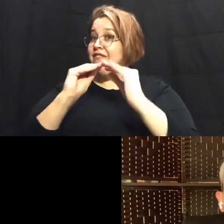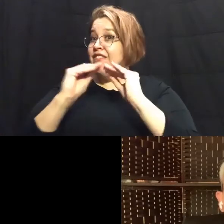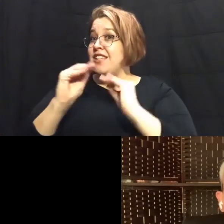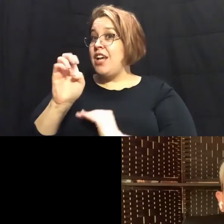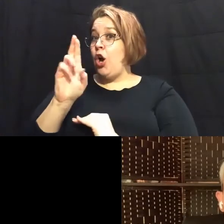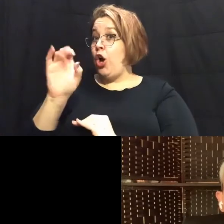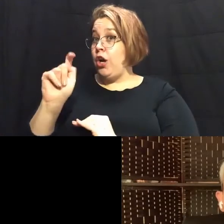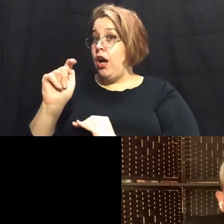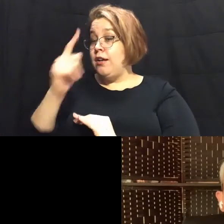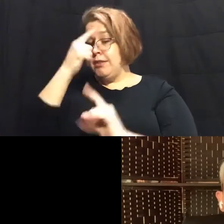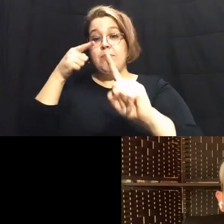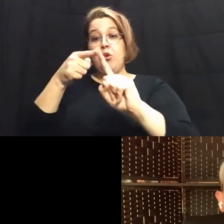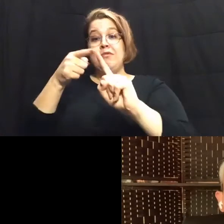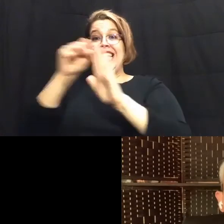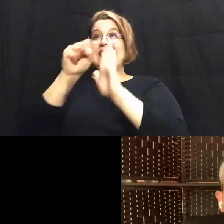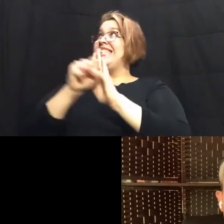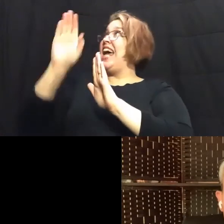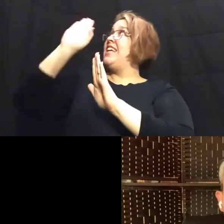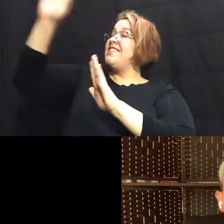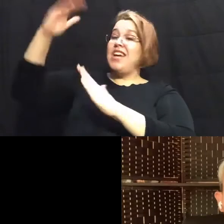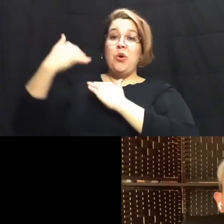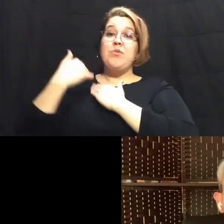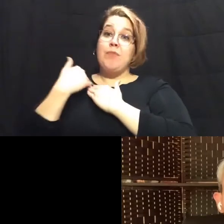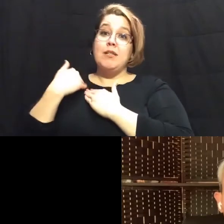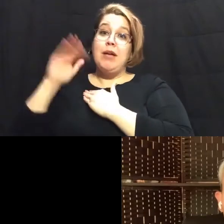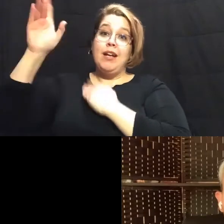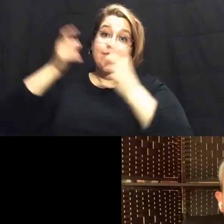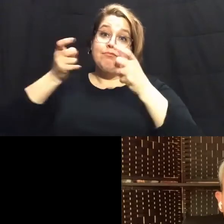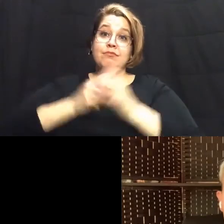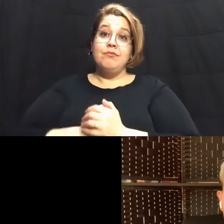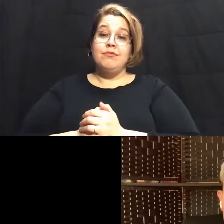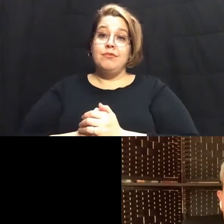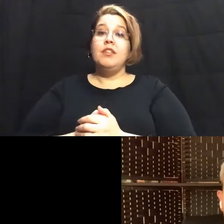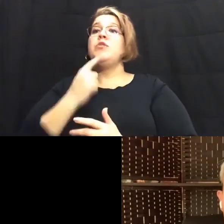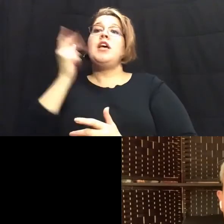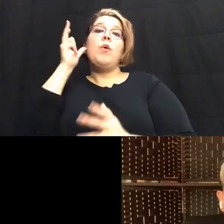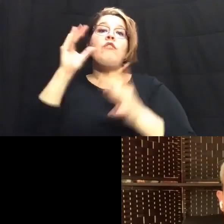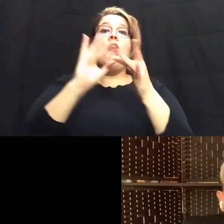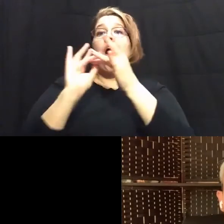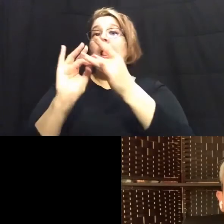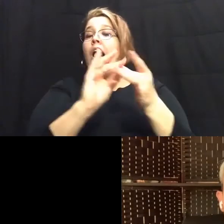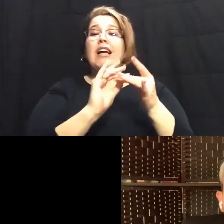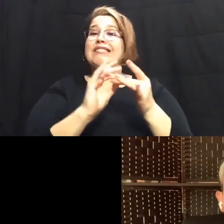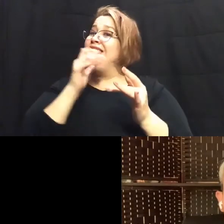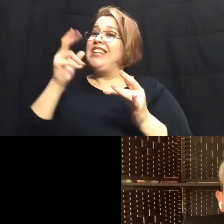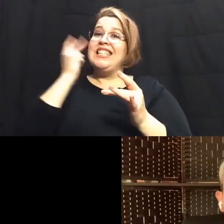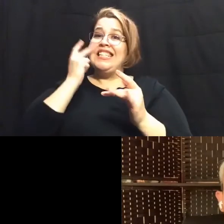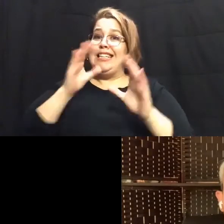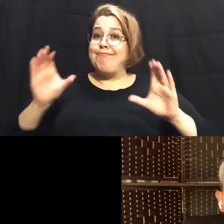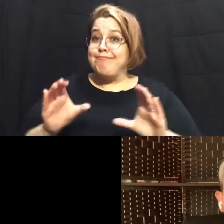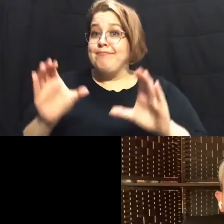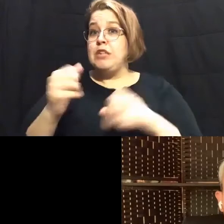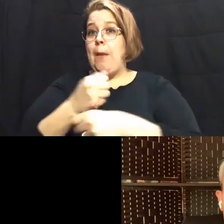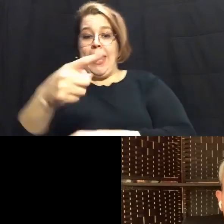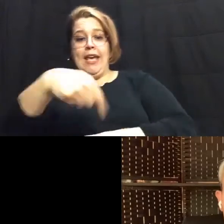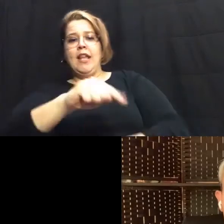ultimately it's within the state's jurisdiction and i will say that we've heard some talk we haven't seen a whole lot of action with regard to holding ercott